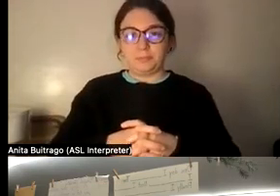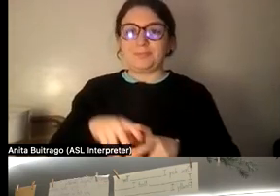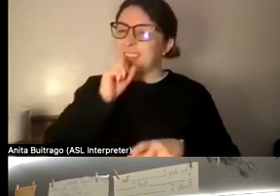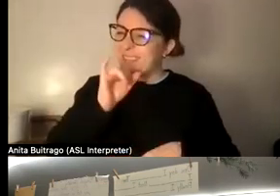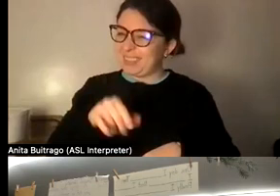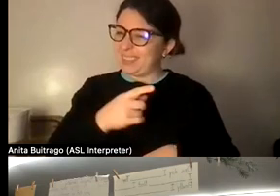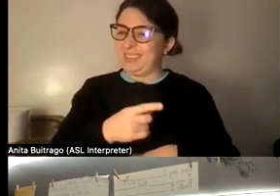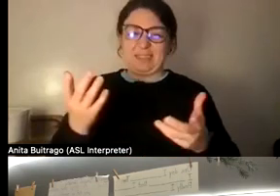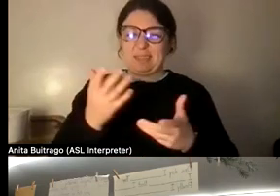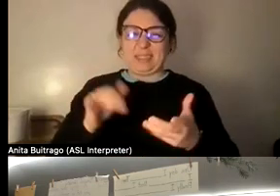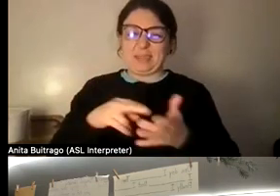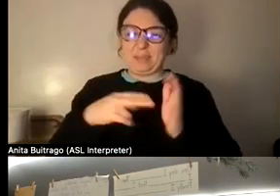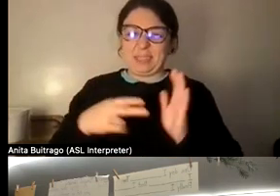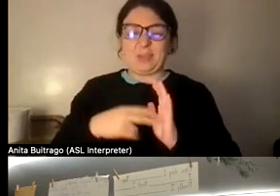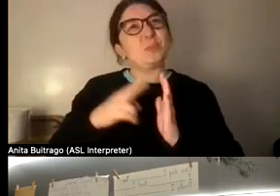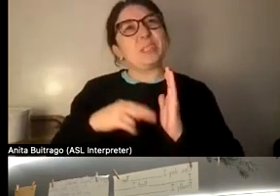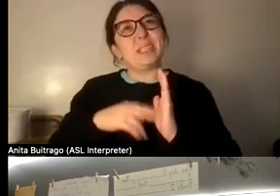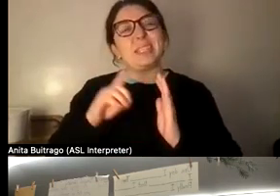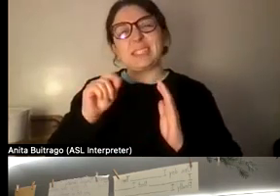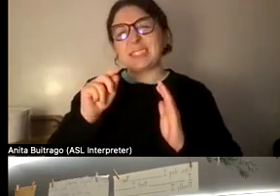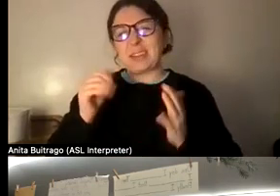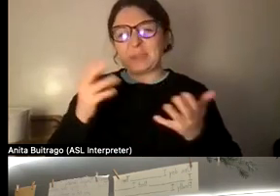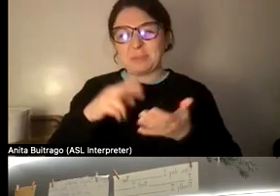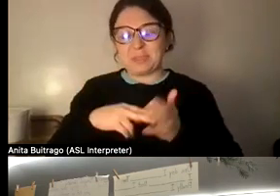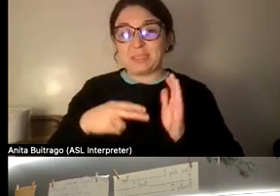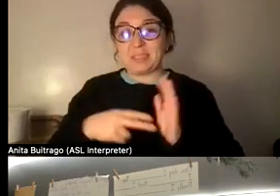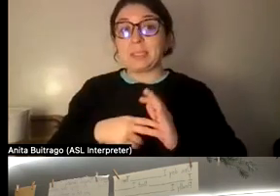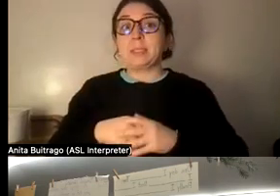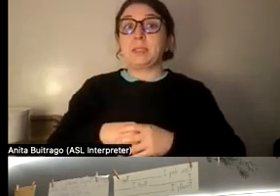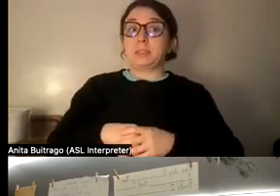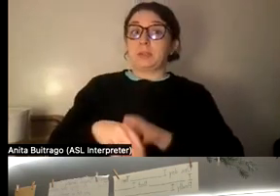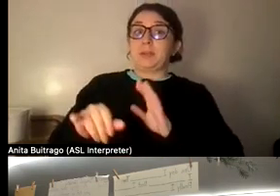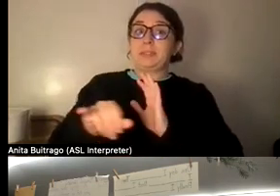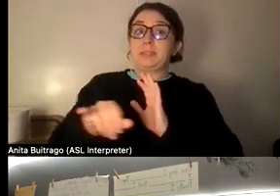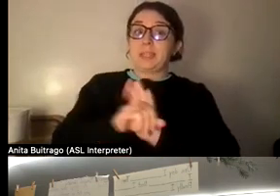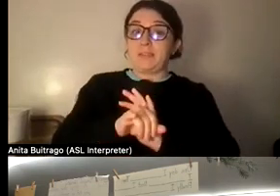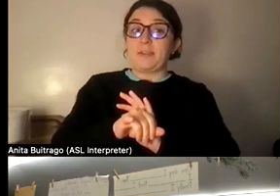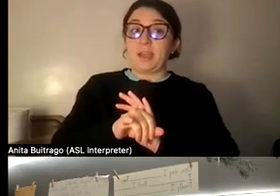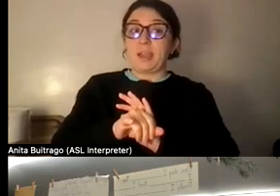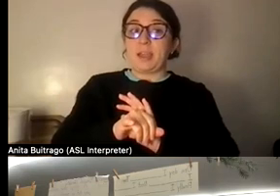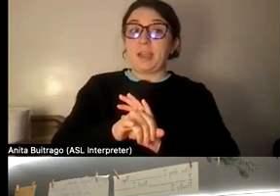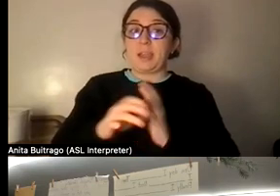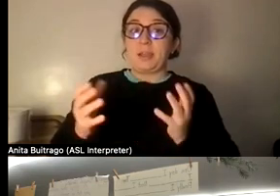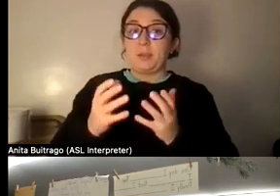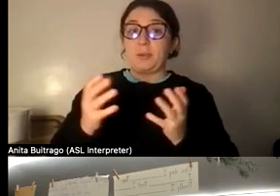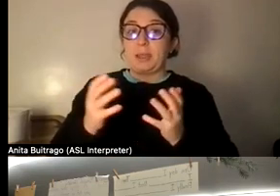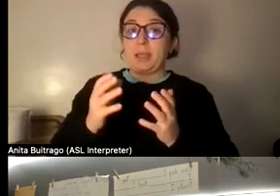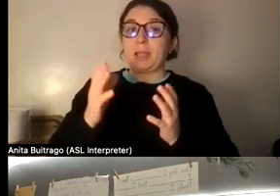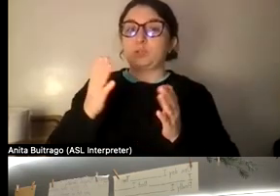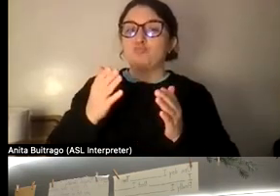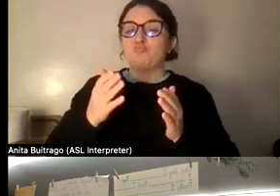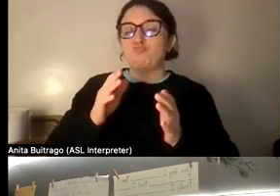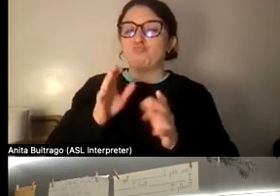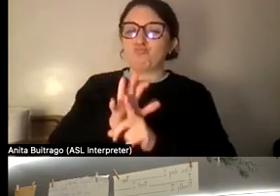So this is what we do as teachers. We identify trends, phonemic awareness, all I've done is about 4 or 5 weeks, of